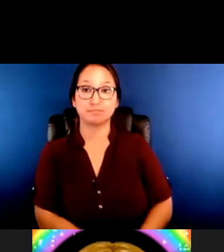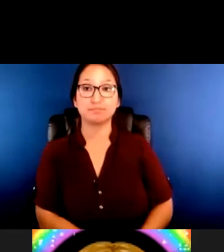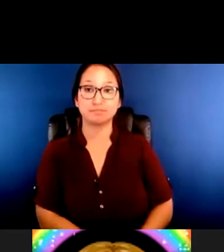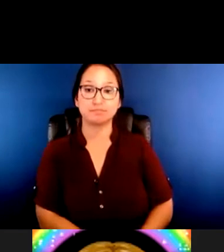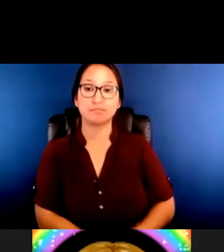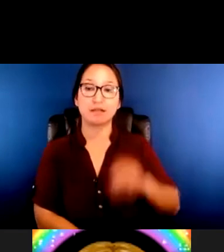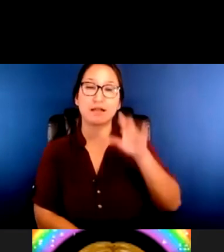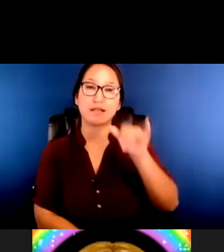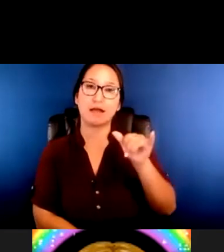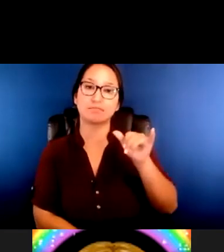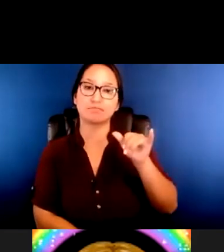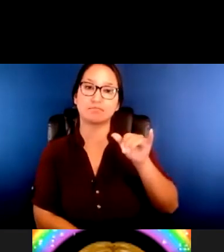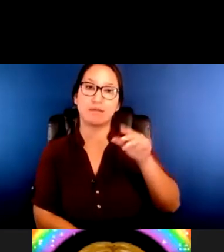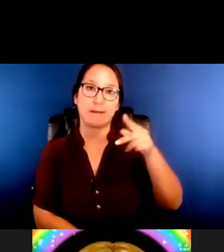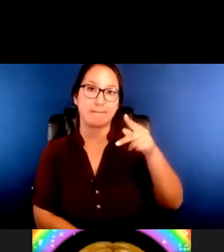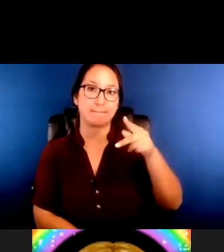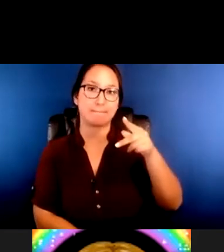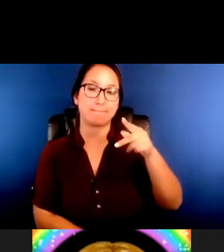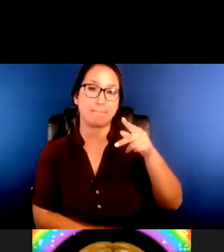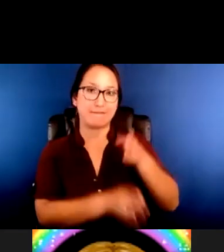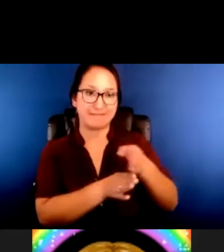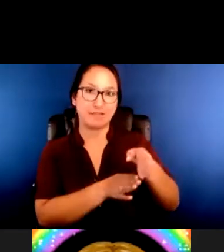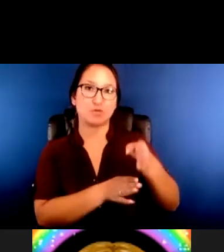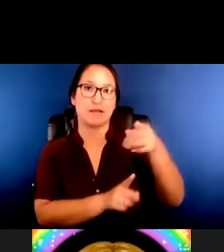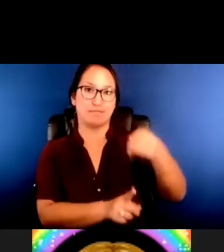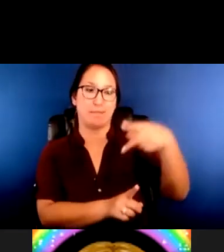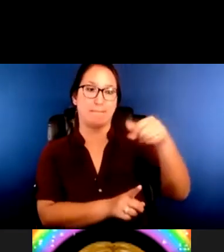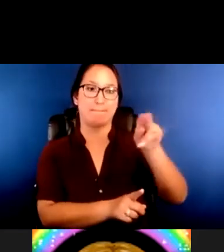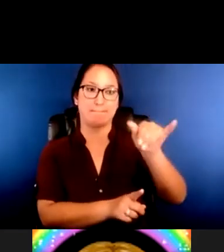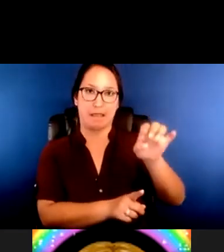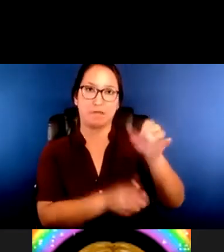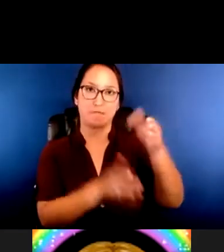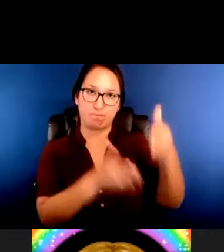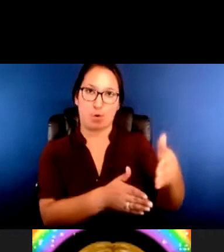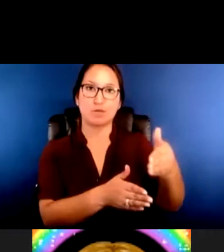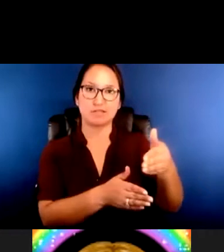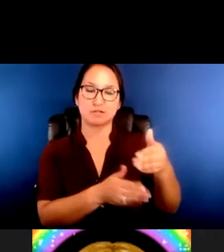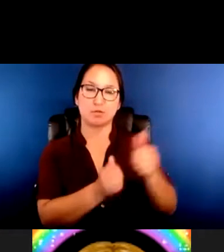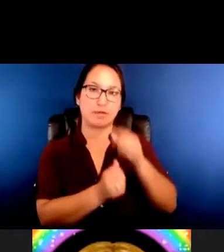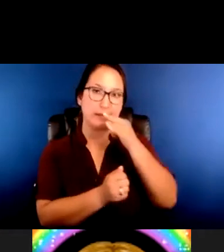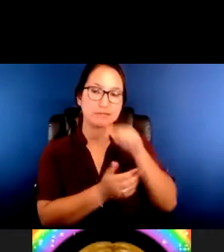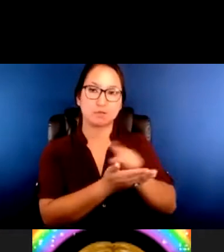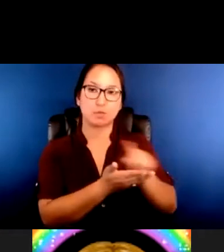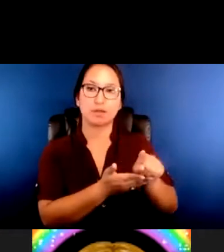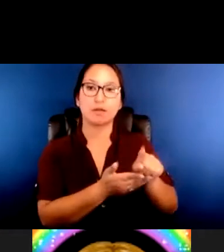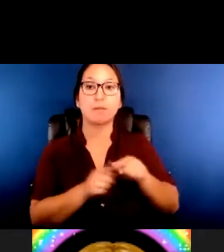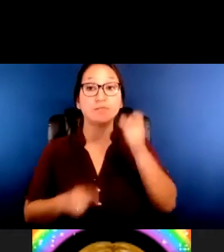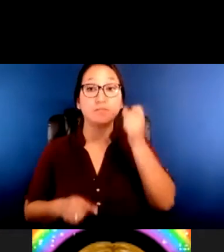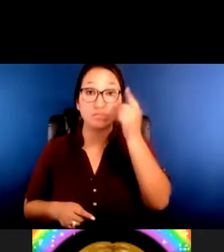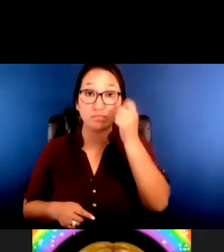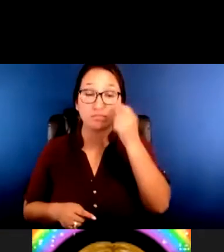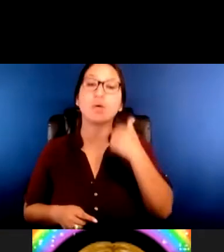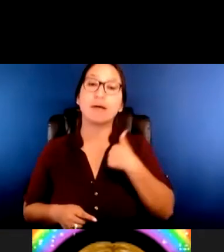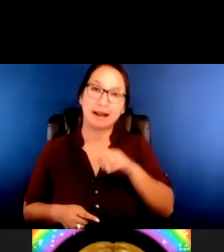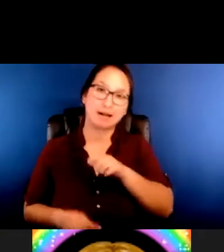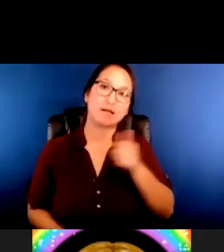Payne has worked a lot in on our campus this week. But we did want to let you know that we did have another COVID case. So we've